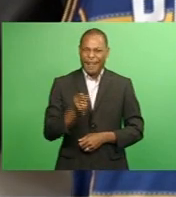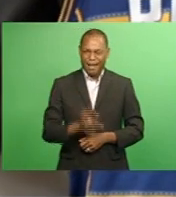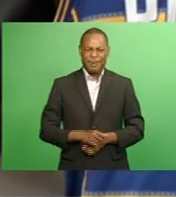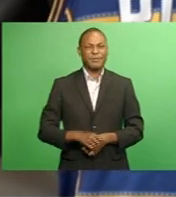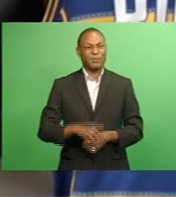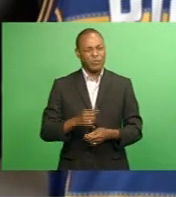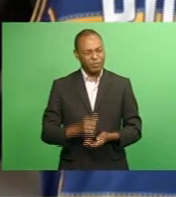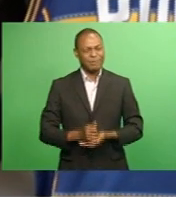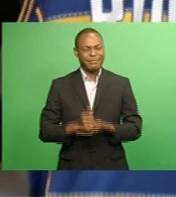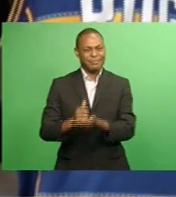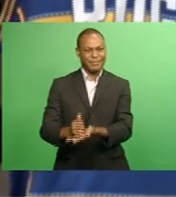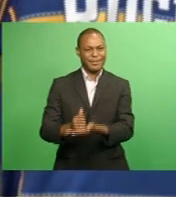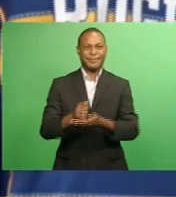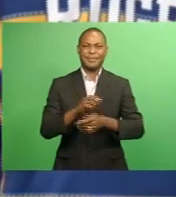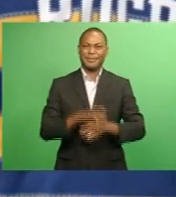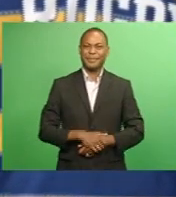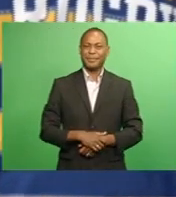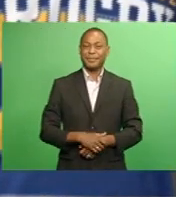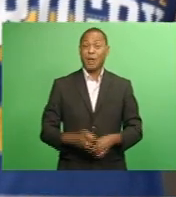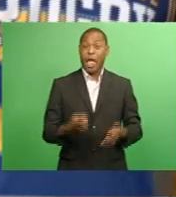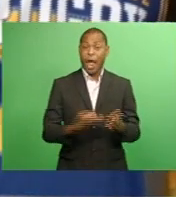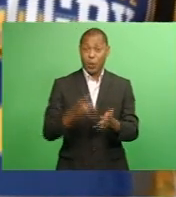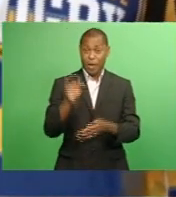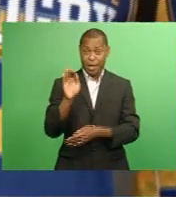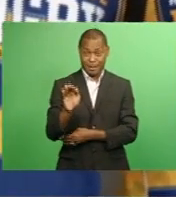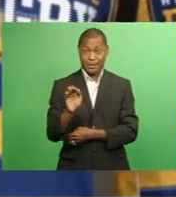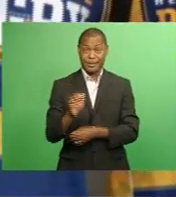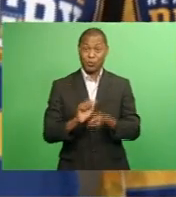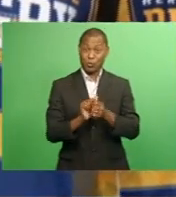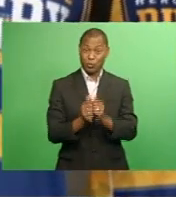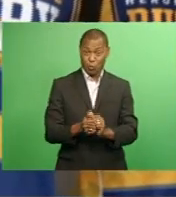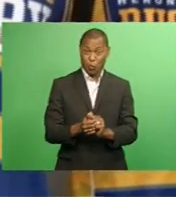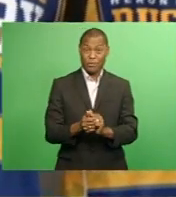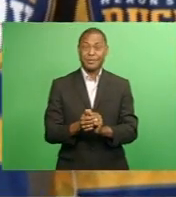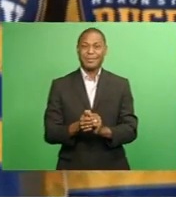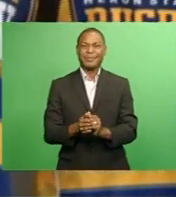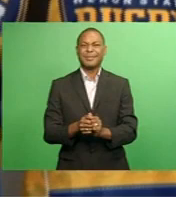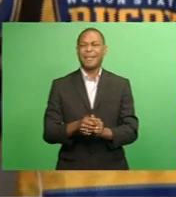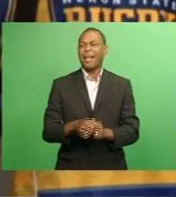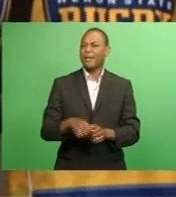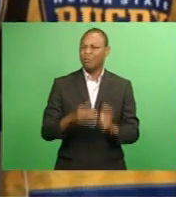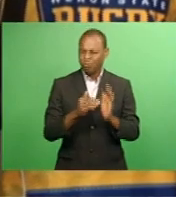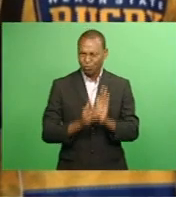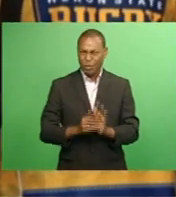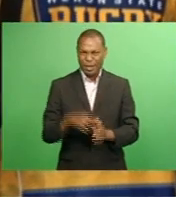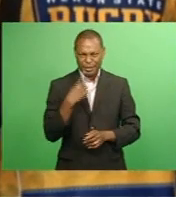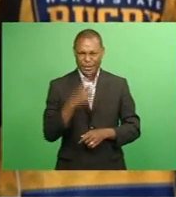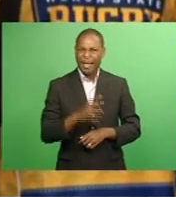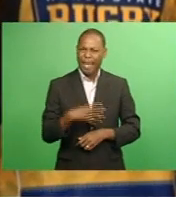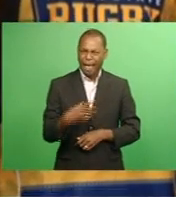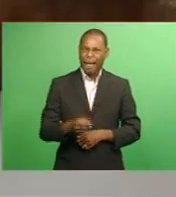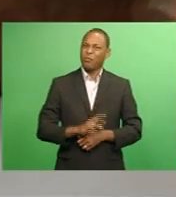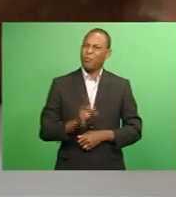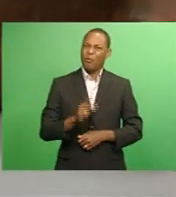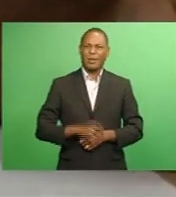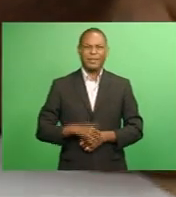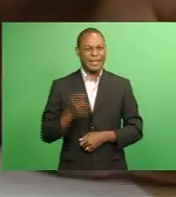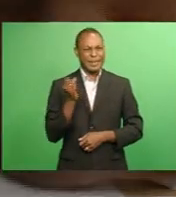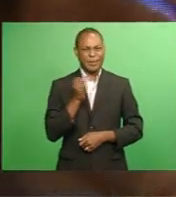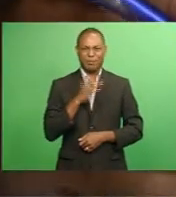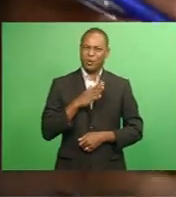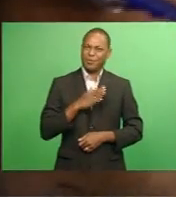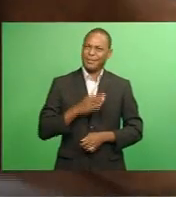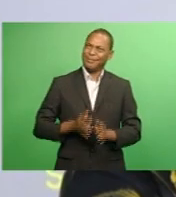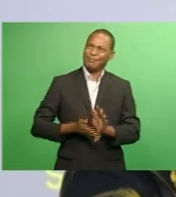and Rugby. RKS Sports Committee Chair Penny Senikarawa says the sponsorship lifted spirits ahead of the exciting sports